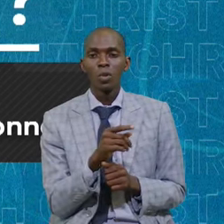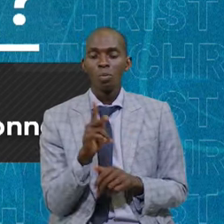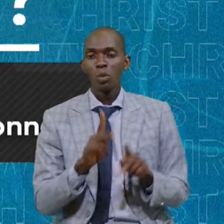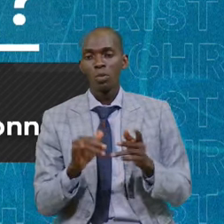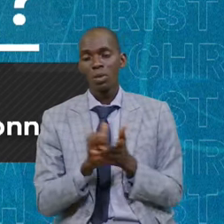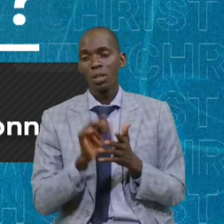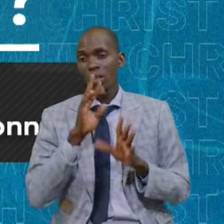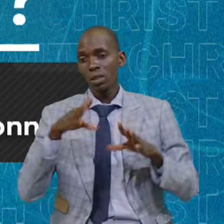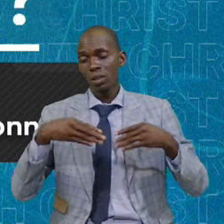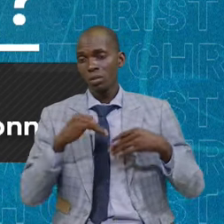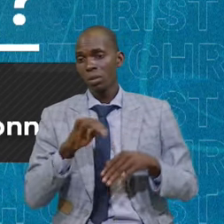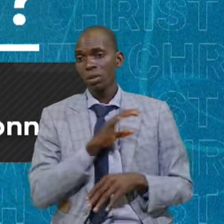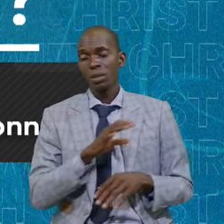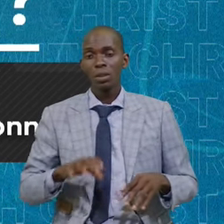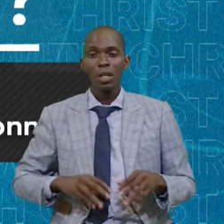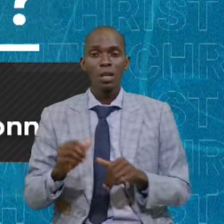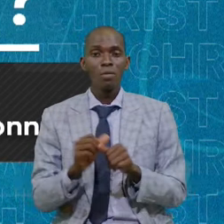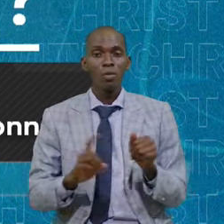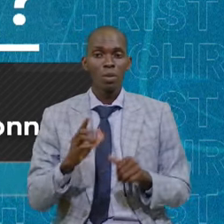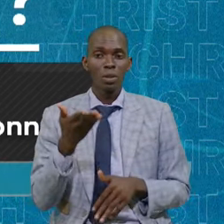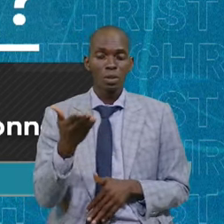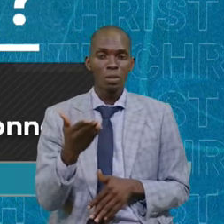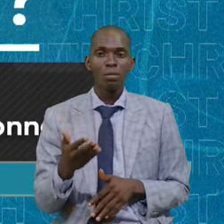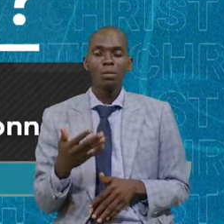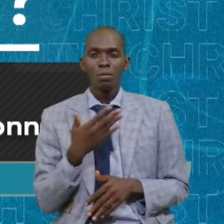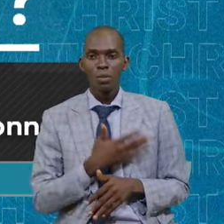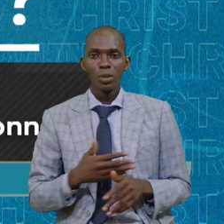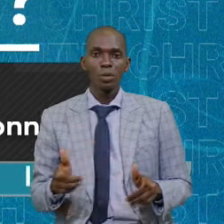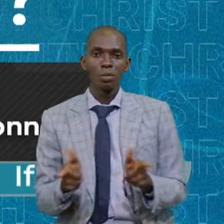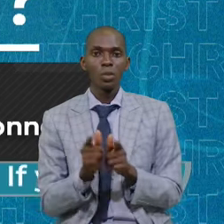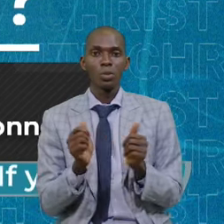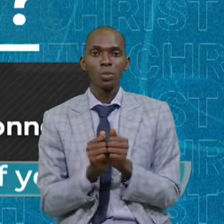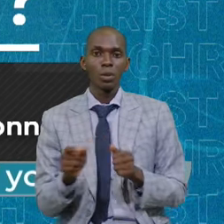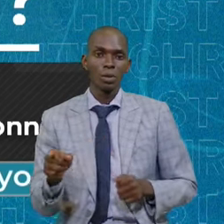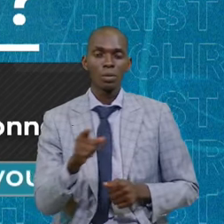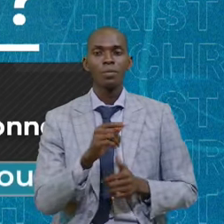them. Let's be smart about it, please.